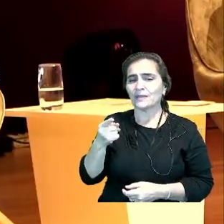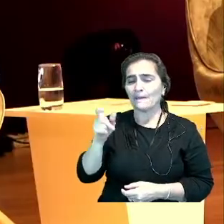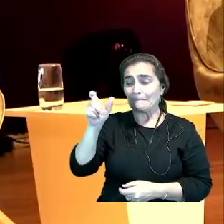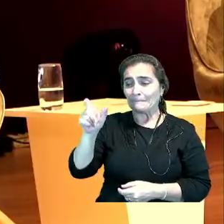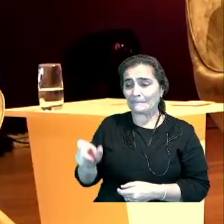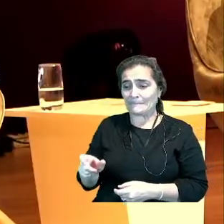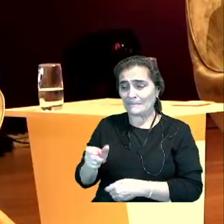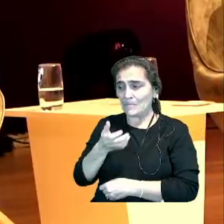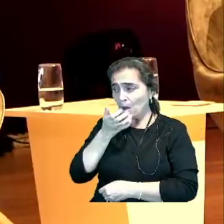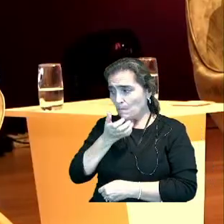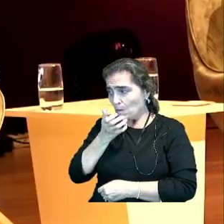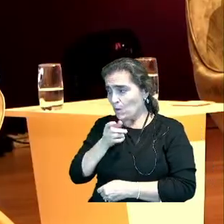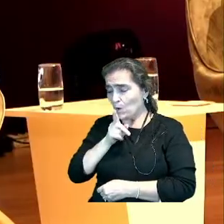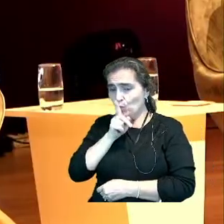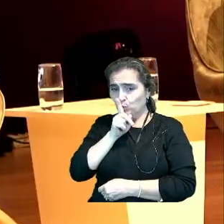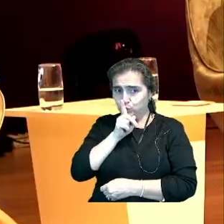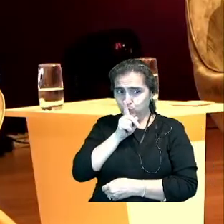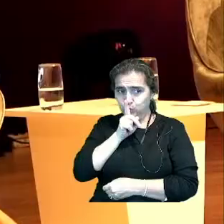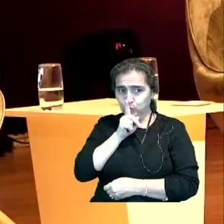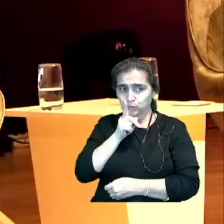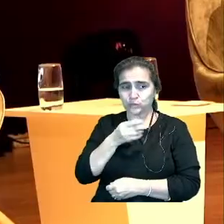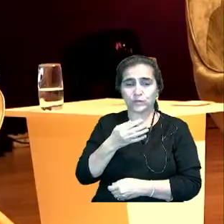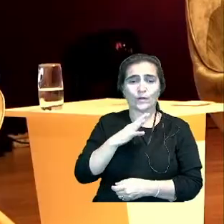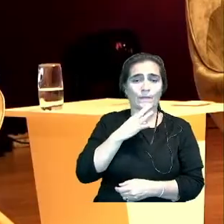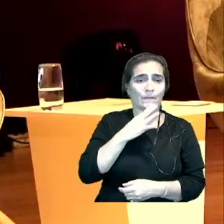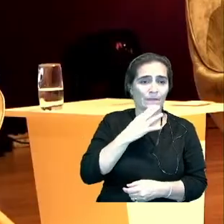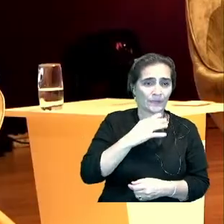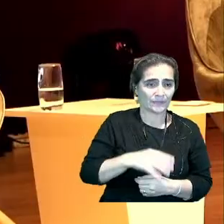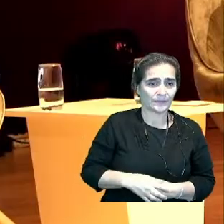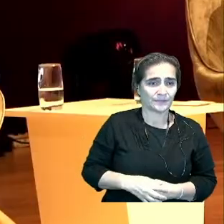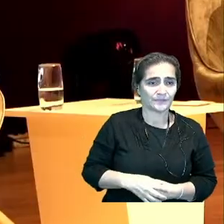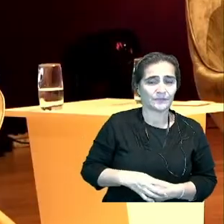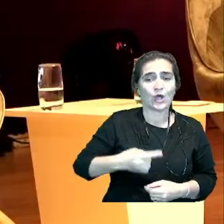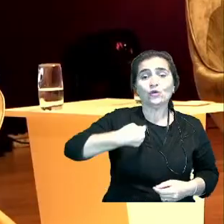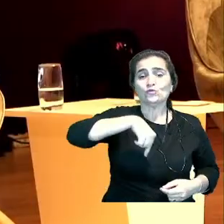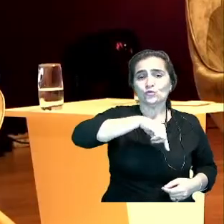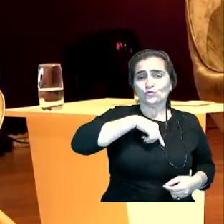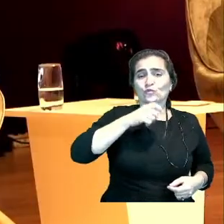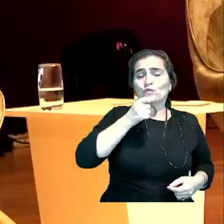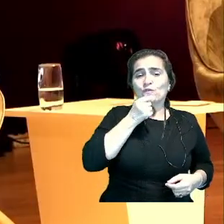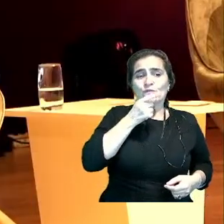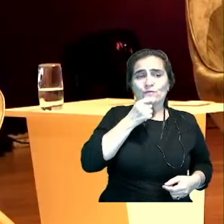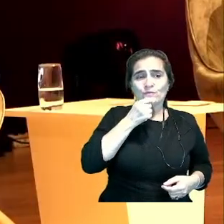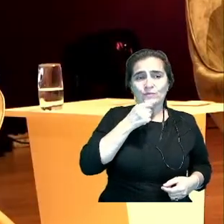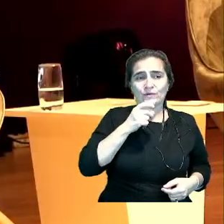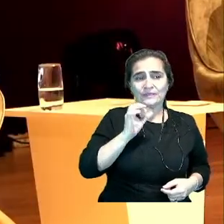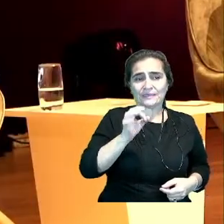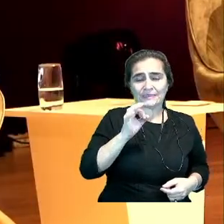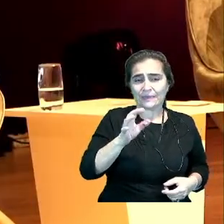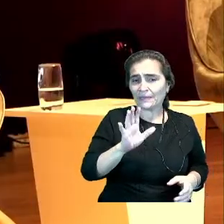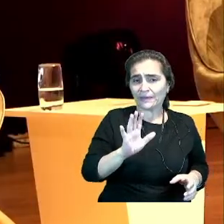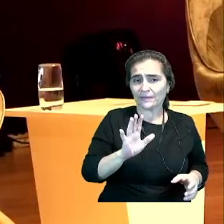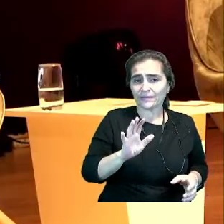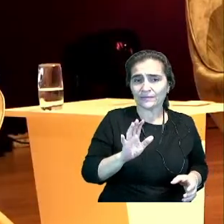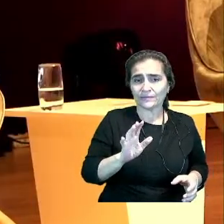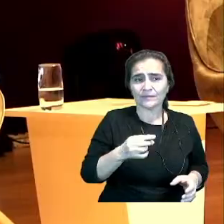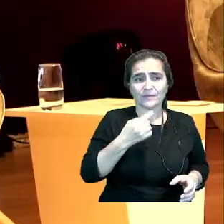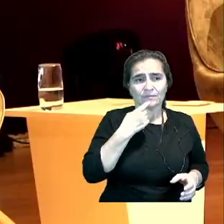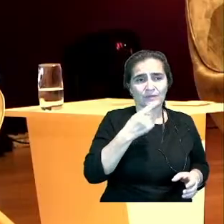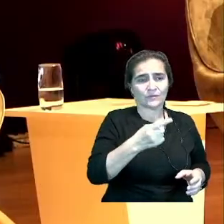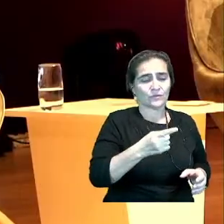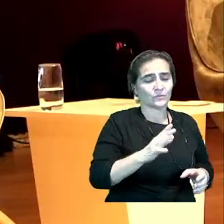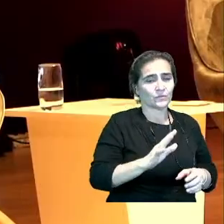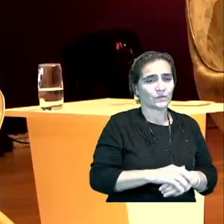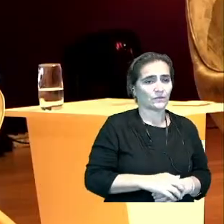an ignorant person that never speaks will kill his own mother, we say. We are so good